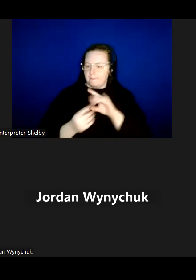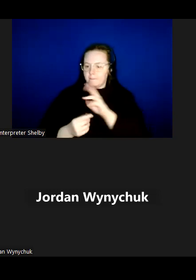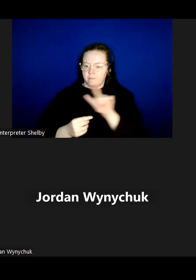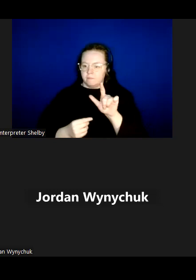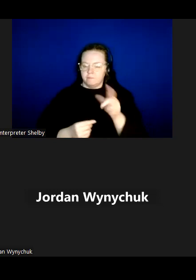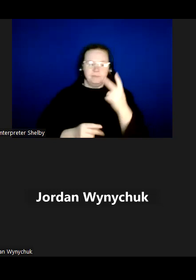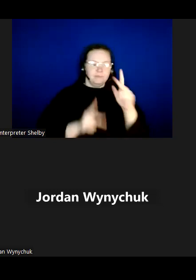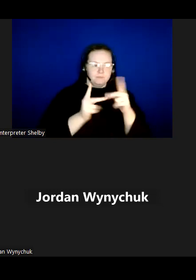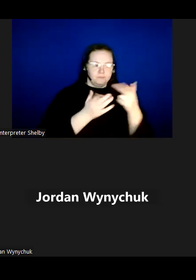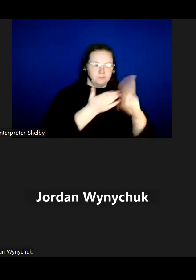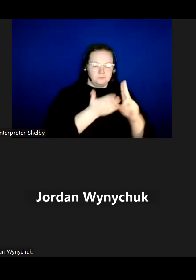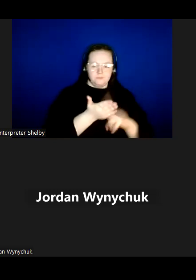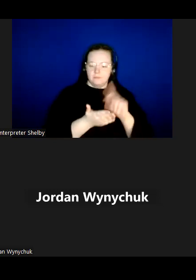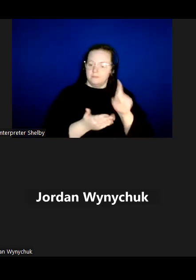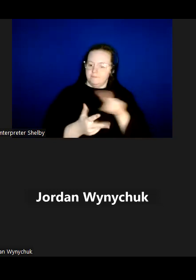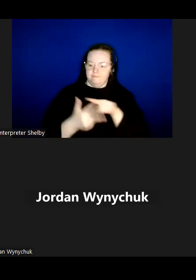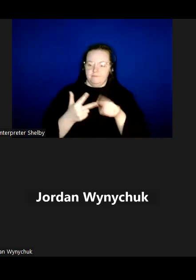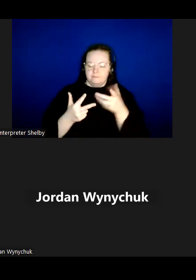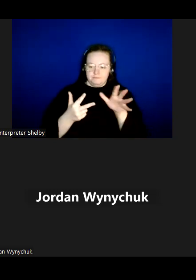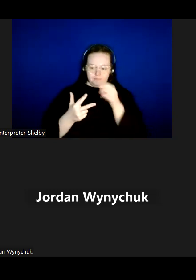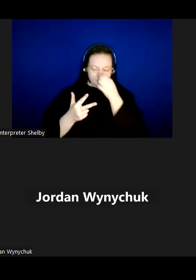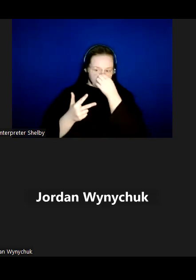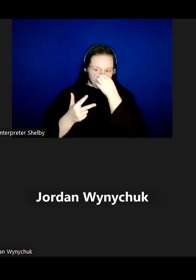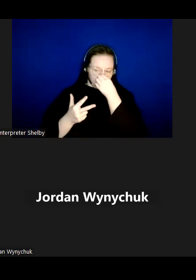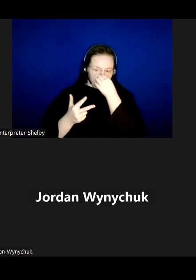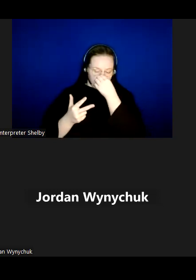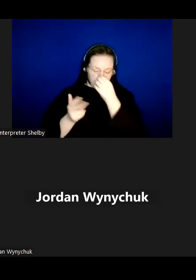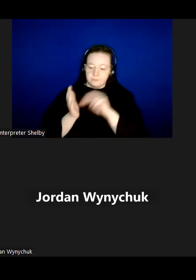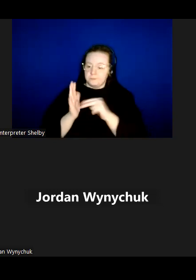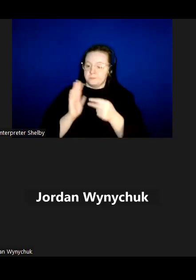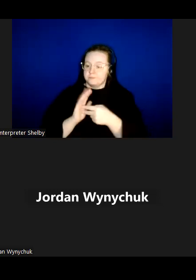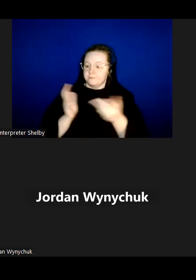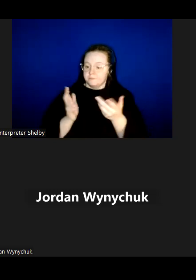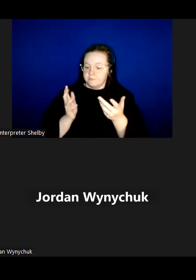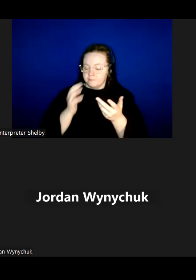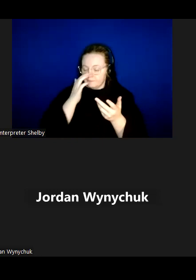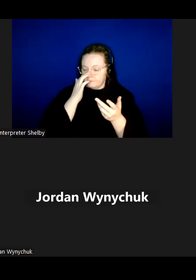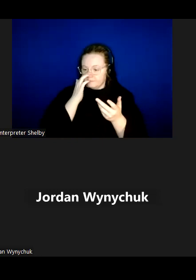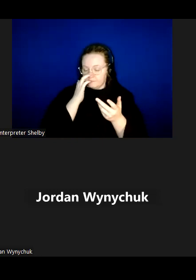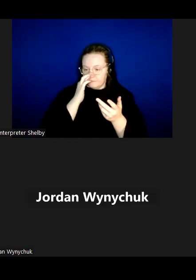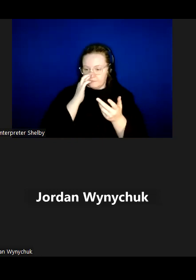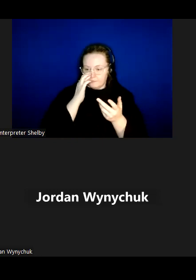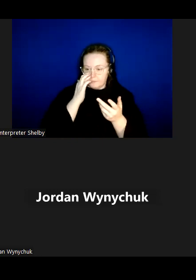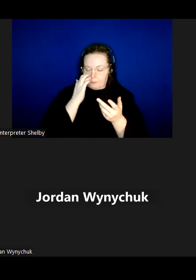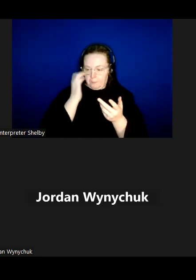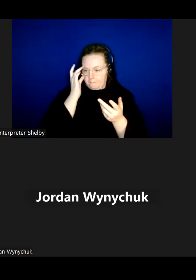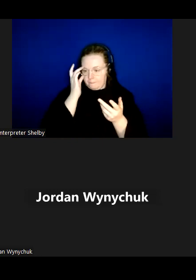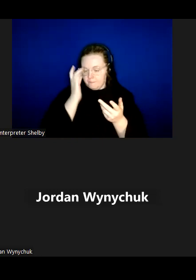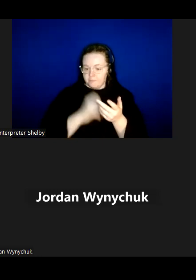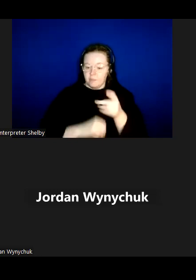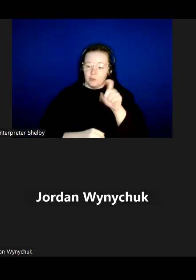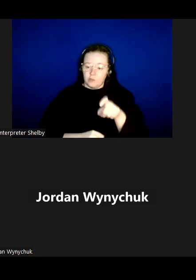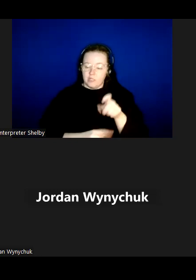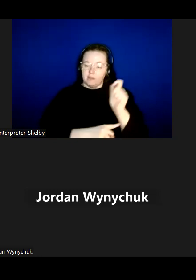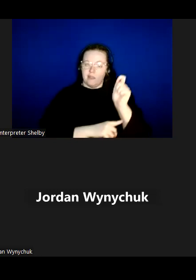to be valid here in Newfoundland. Okay. What that means is that You don't necessarily have to have a justice of the peace. You